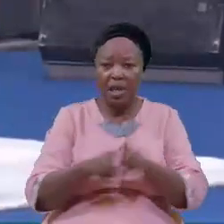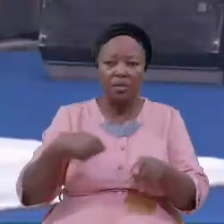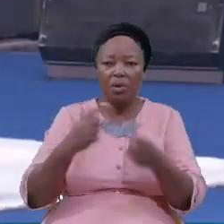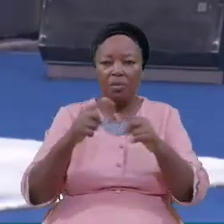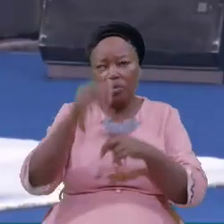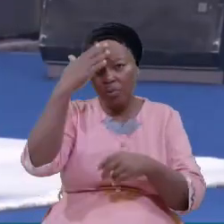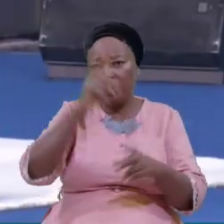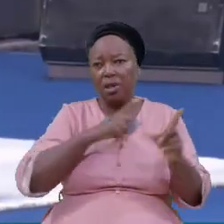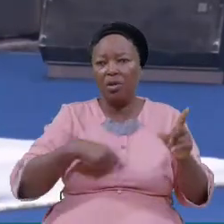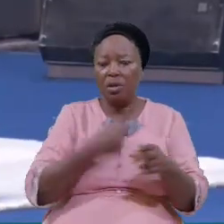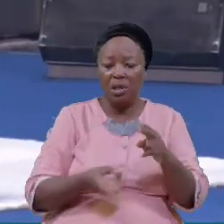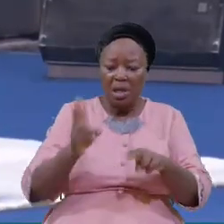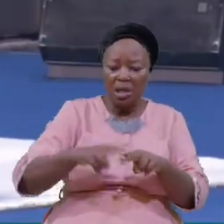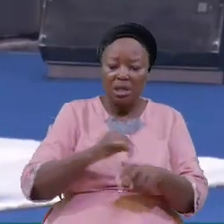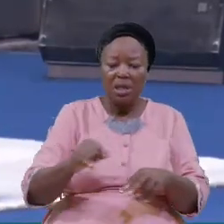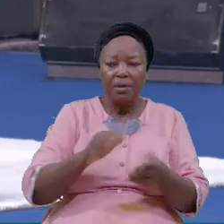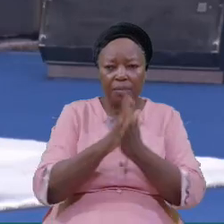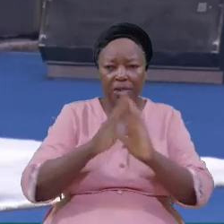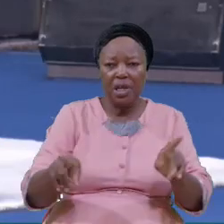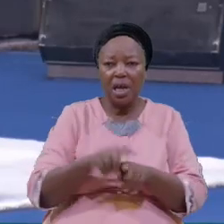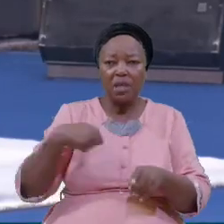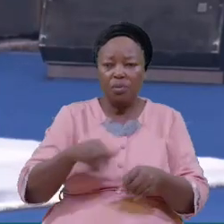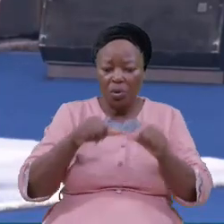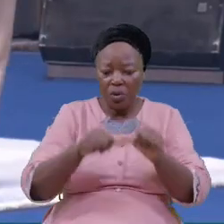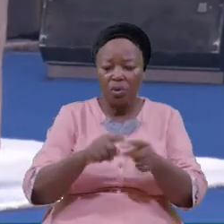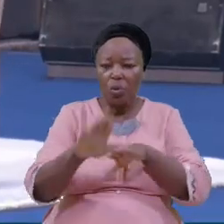Increasing peace as we walk with the Lord.